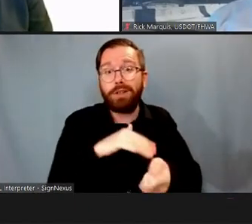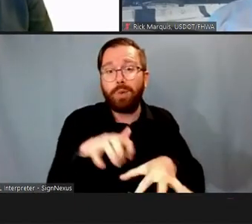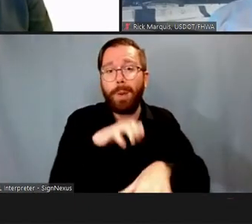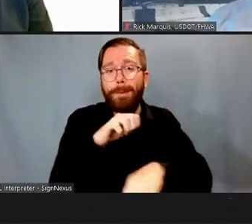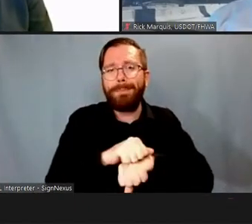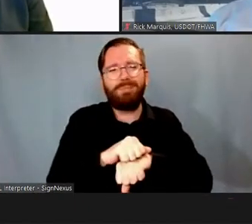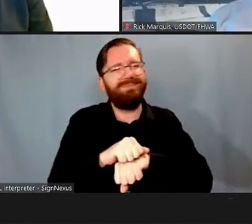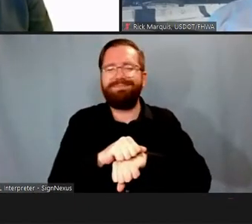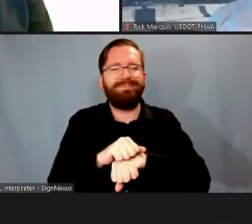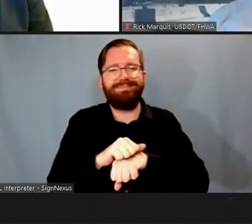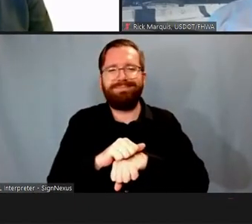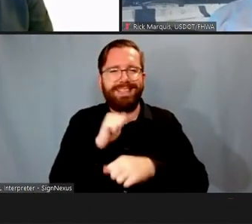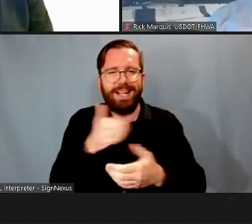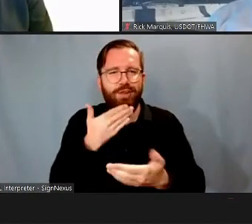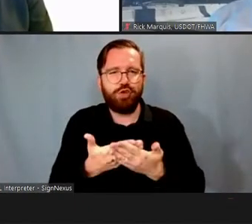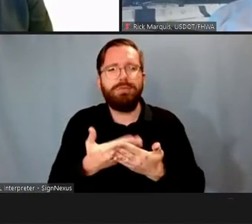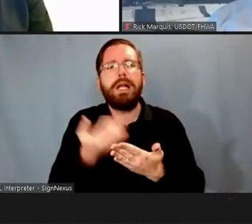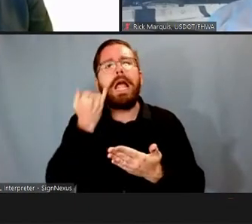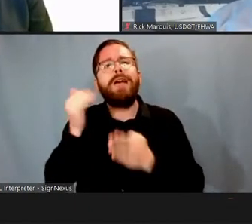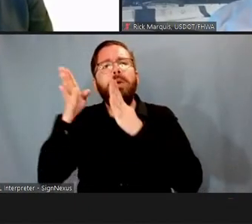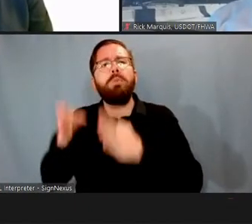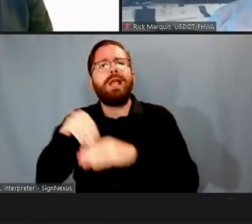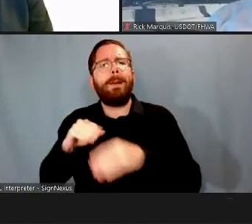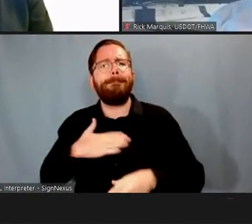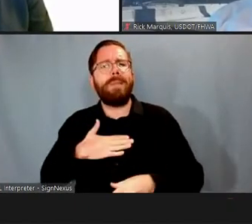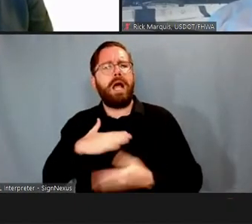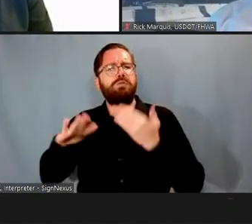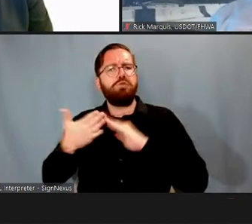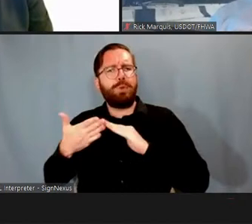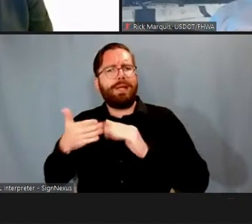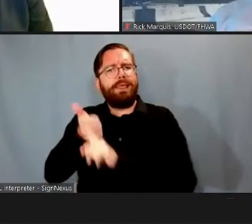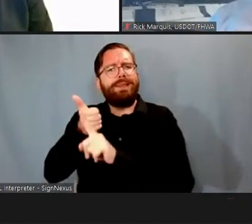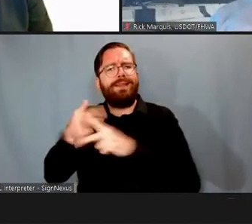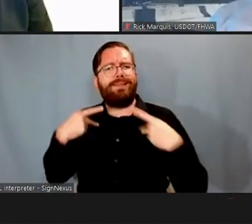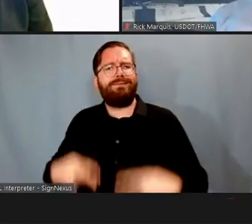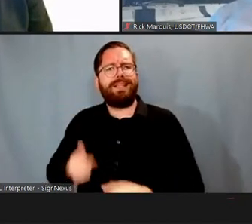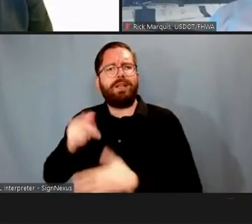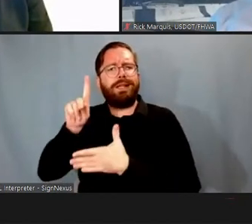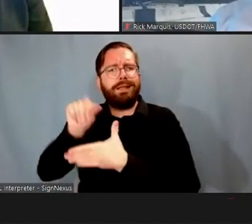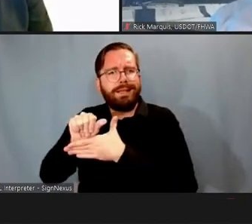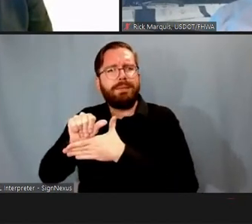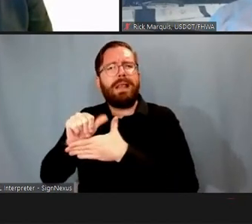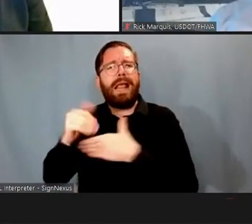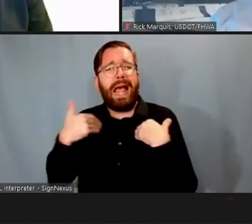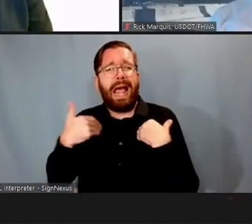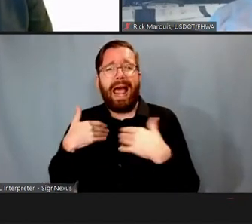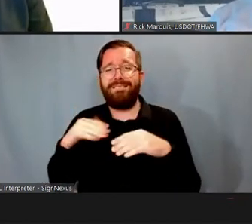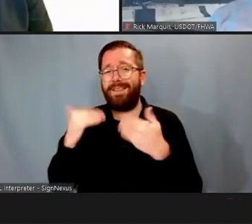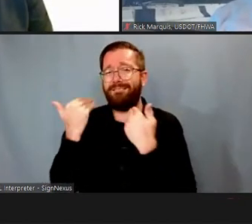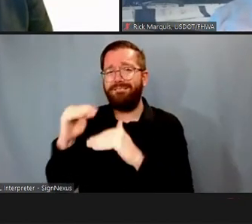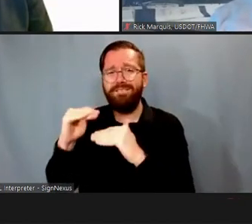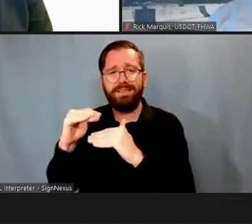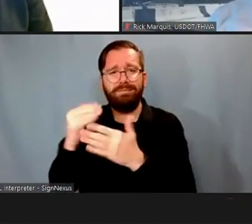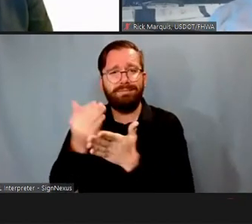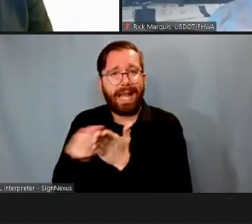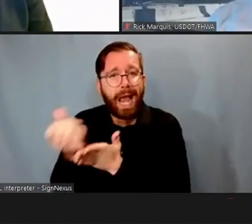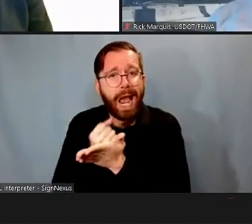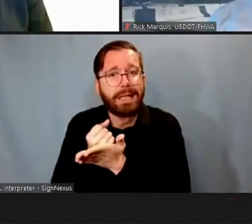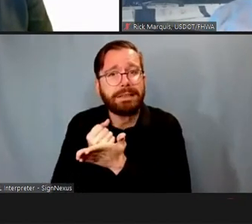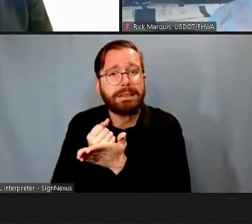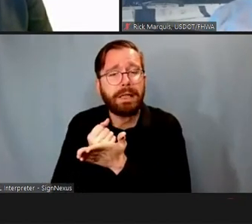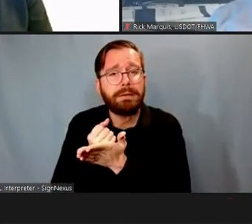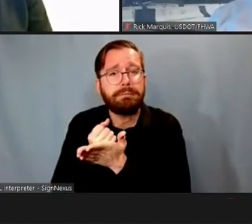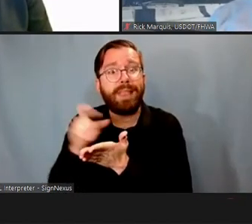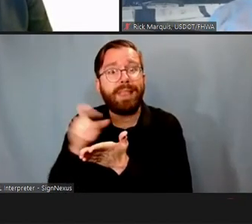community who has a physical disability and is living on a fixed income that is just over sixty thousand dollars needed to access health care